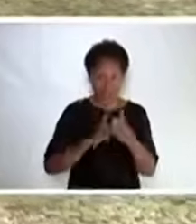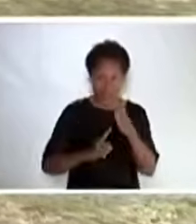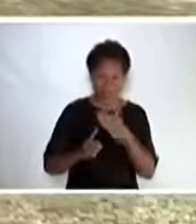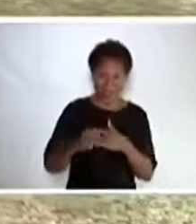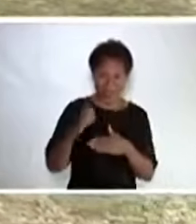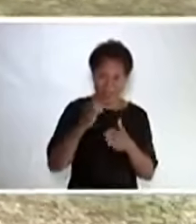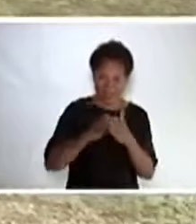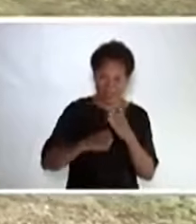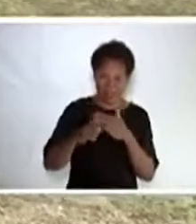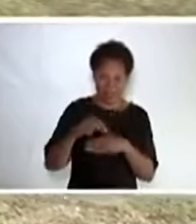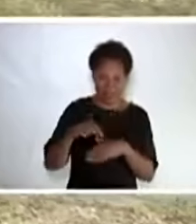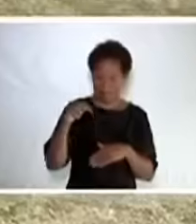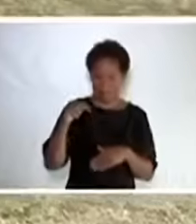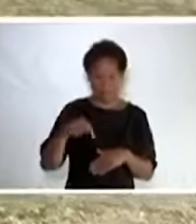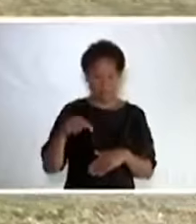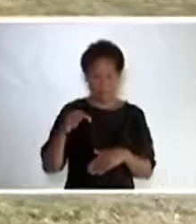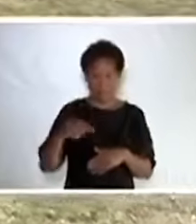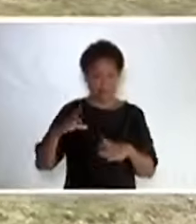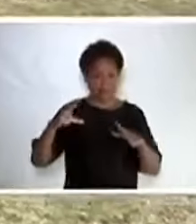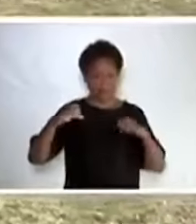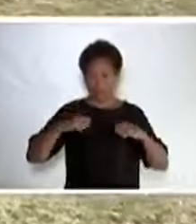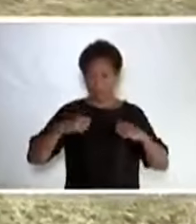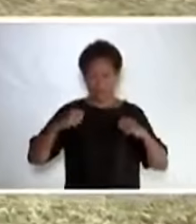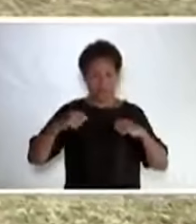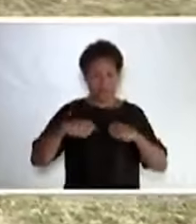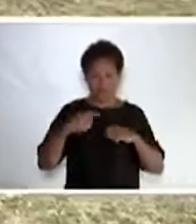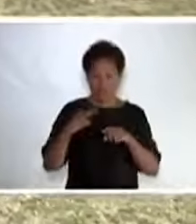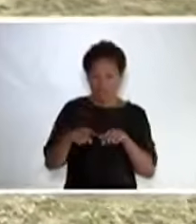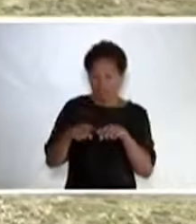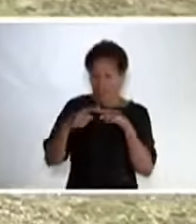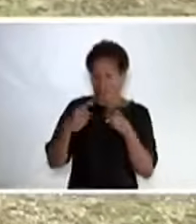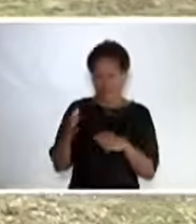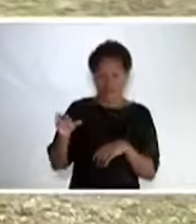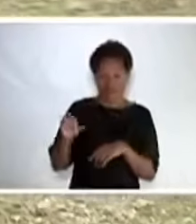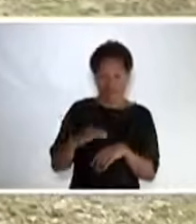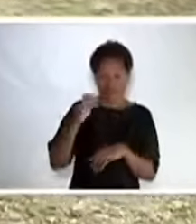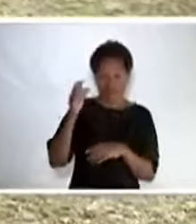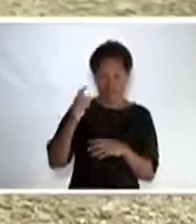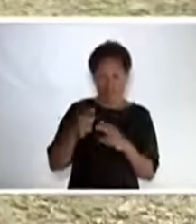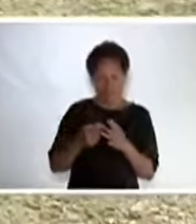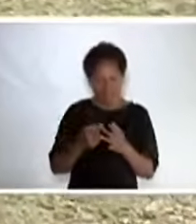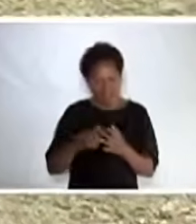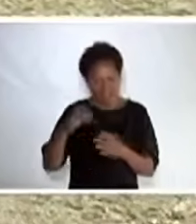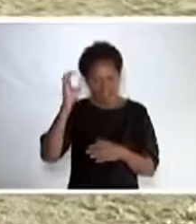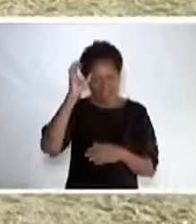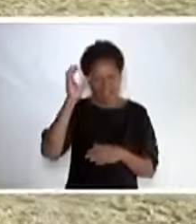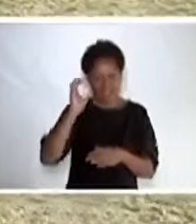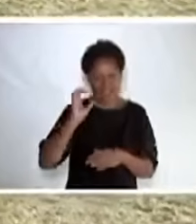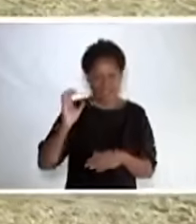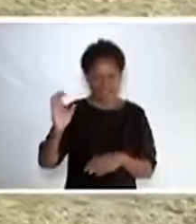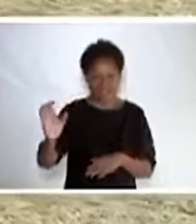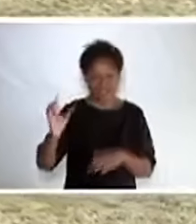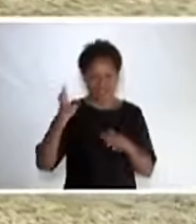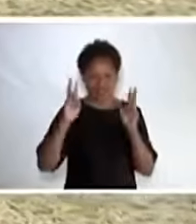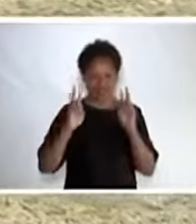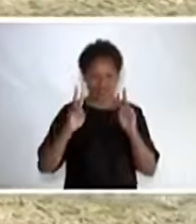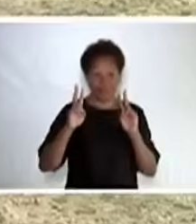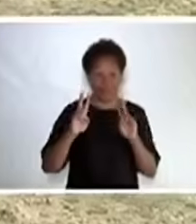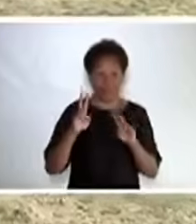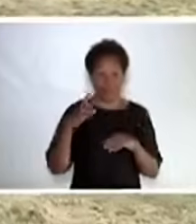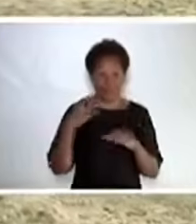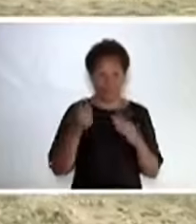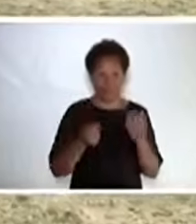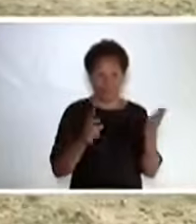vika ikileta dikina na nanda benua veira nanda kamui muri tau na toga na vali ni sarsara ena ngonongo era kele na